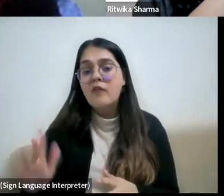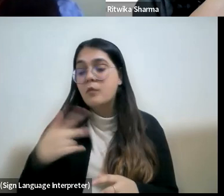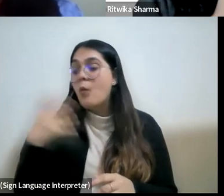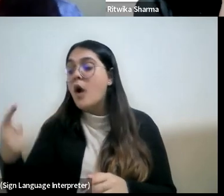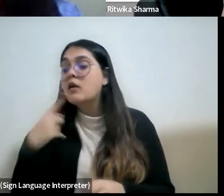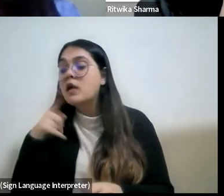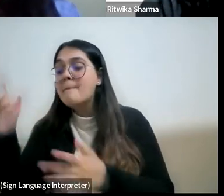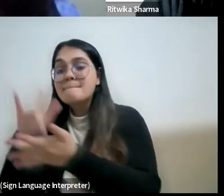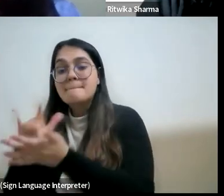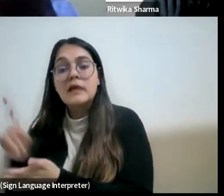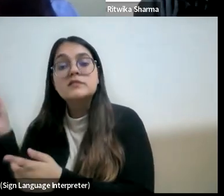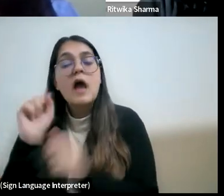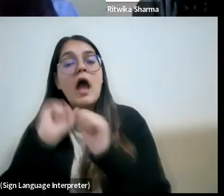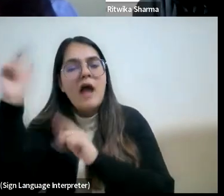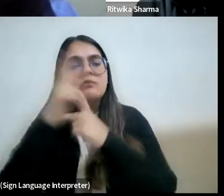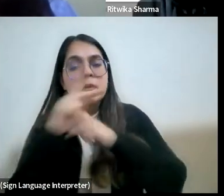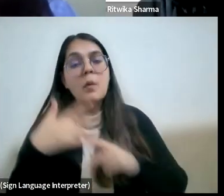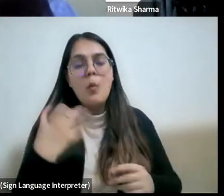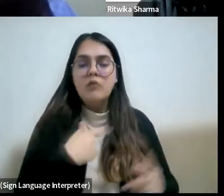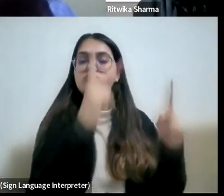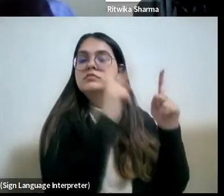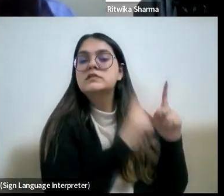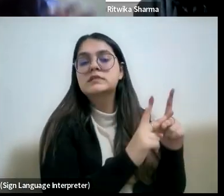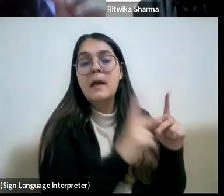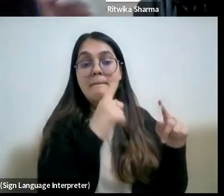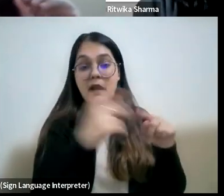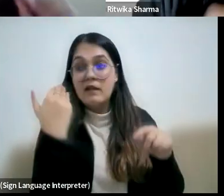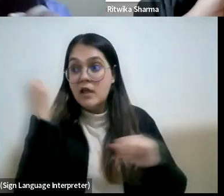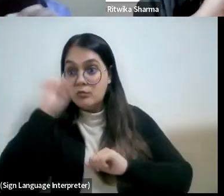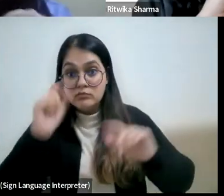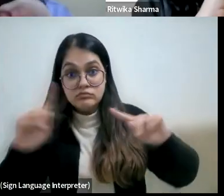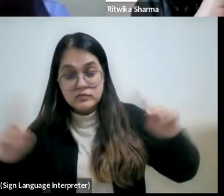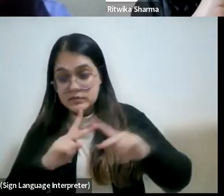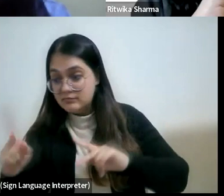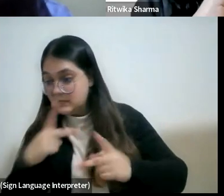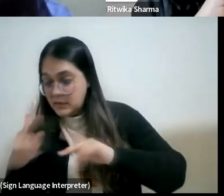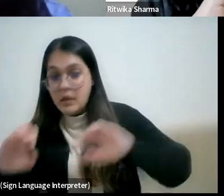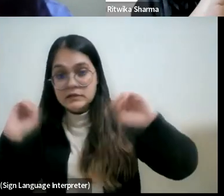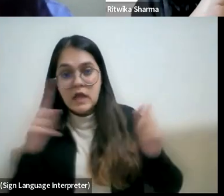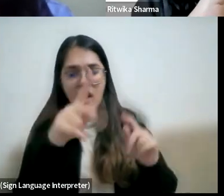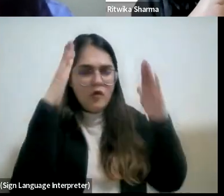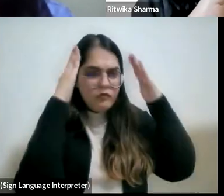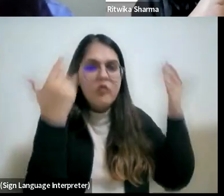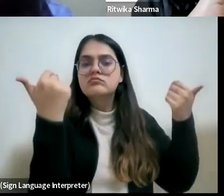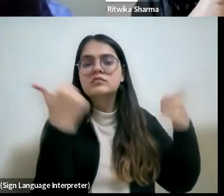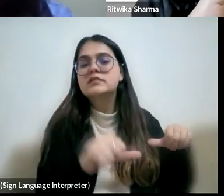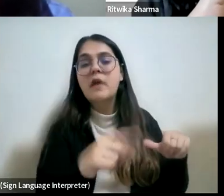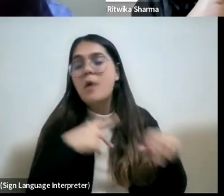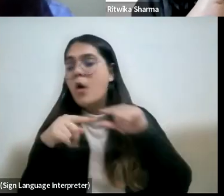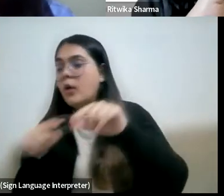fields. But during the time, it also became important for me to focus my questions in terms